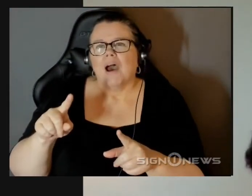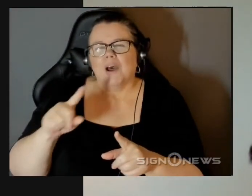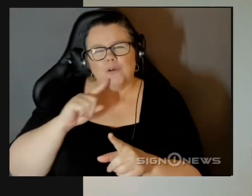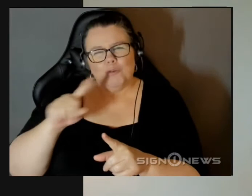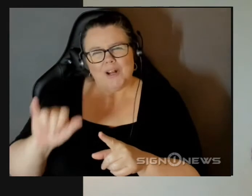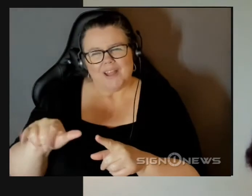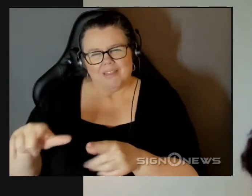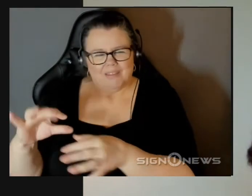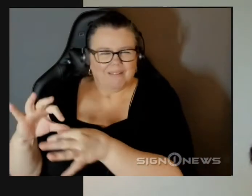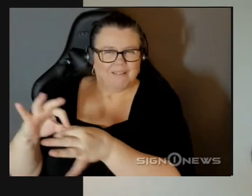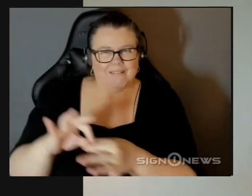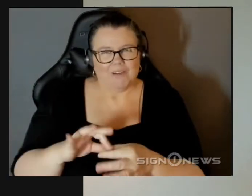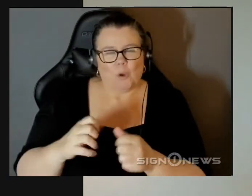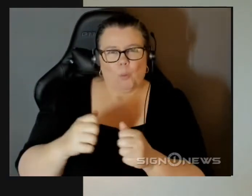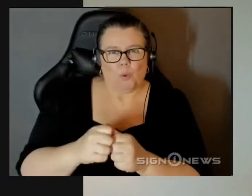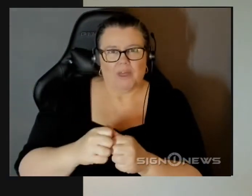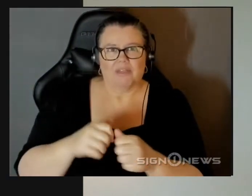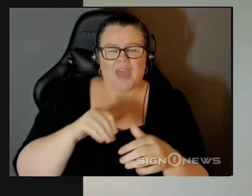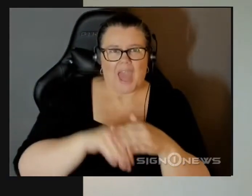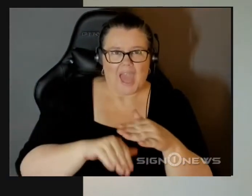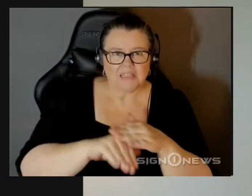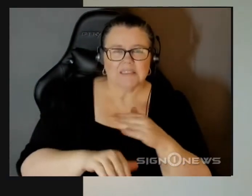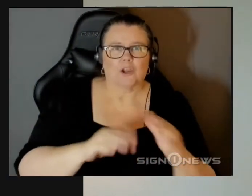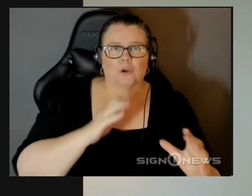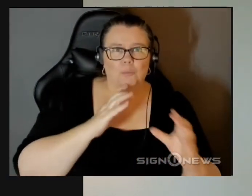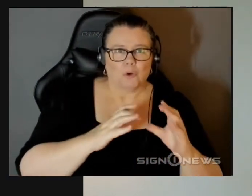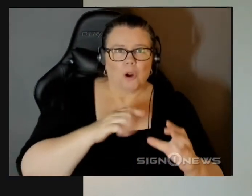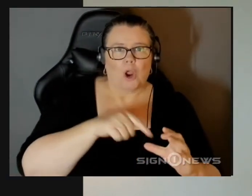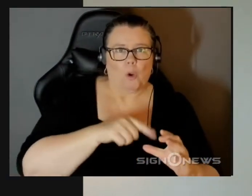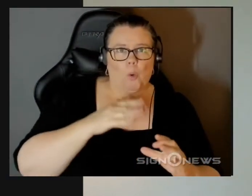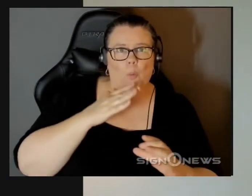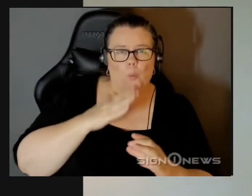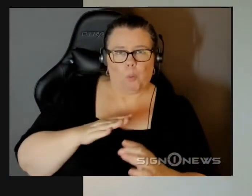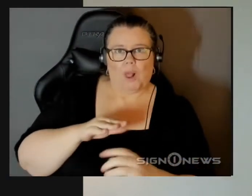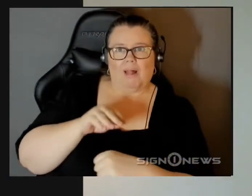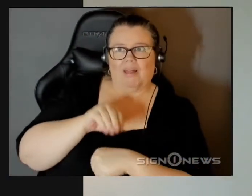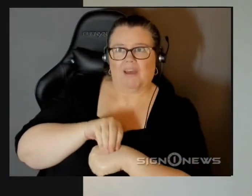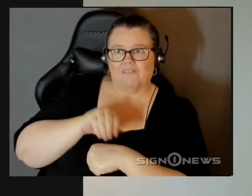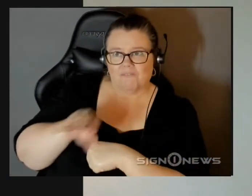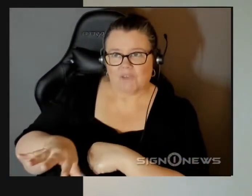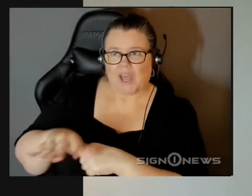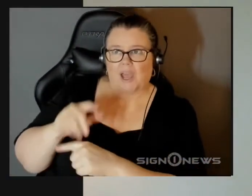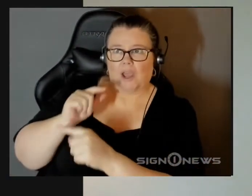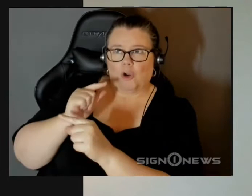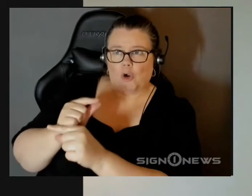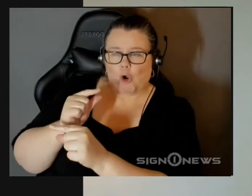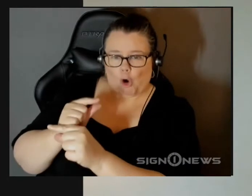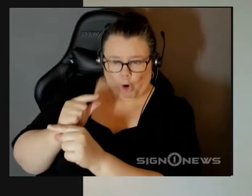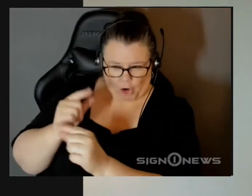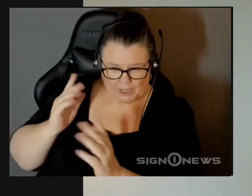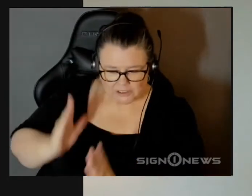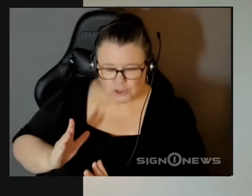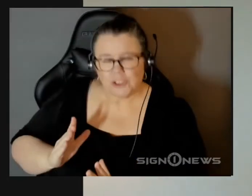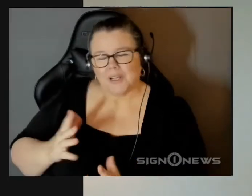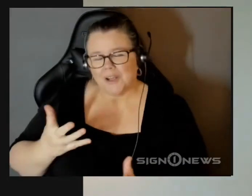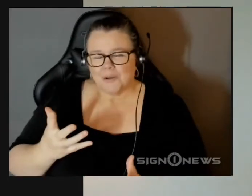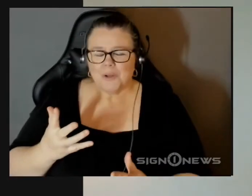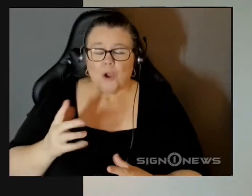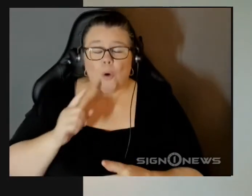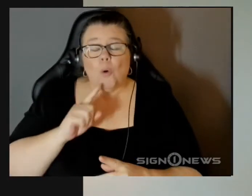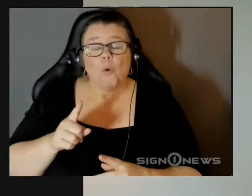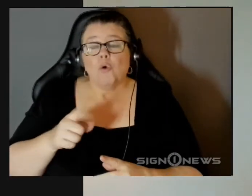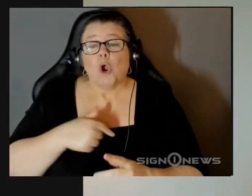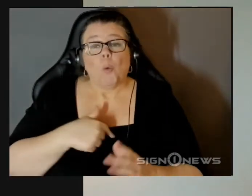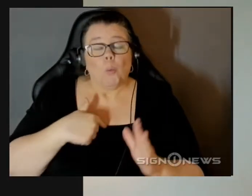to communication impact, right, guardianship? And so I think there's the practice, what we see happening, over and over,